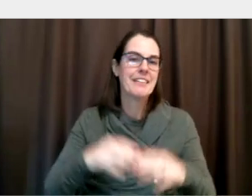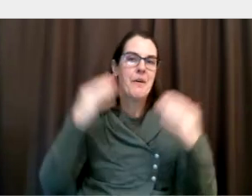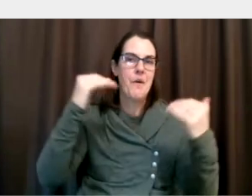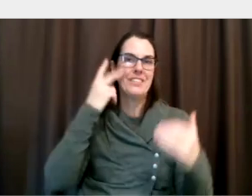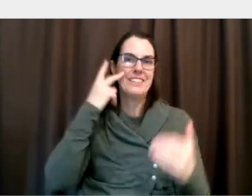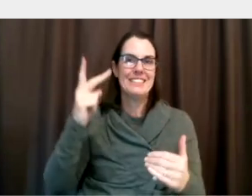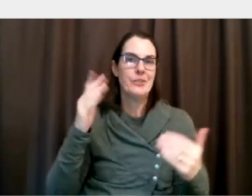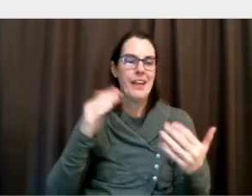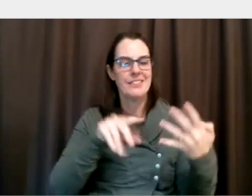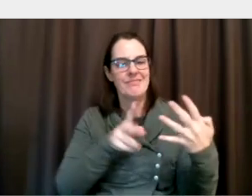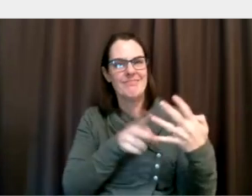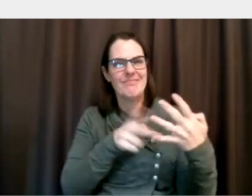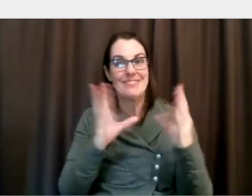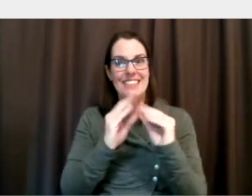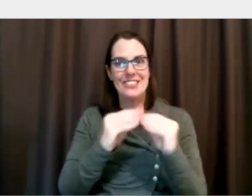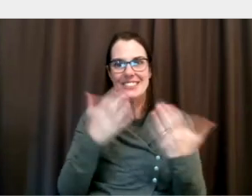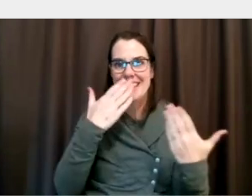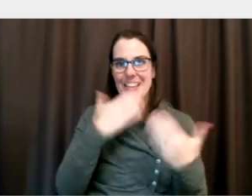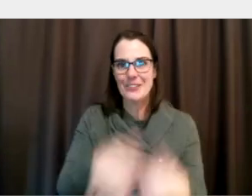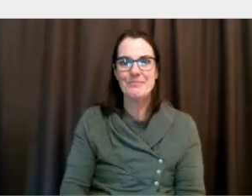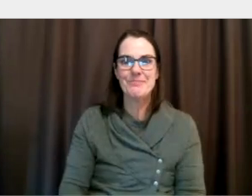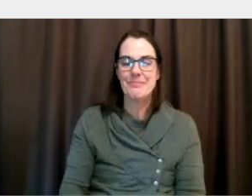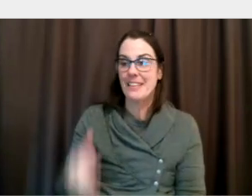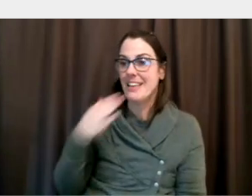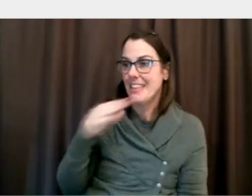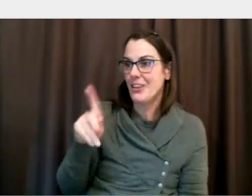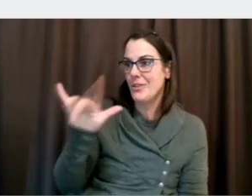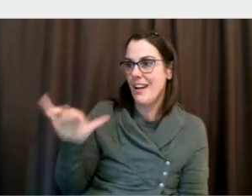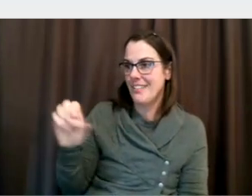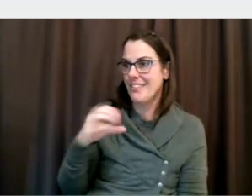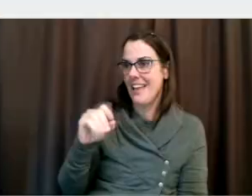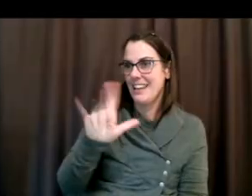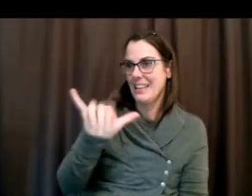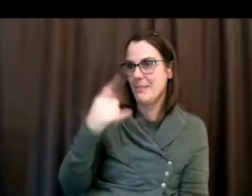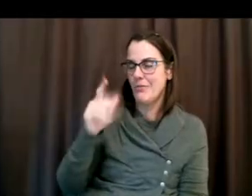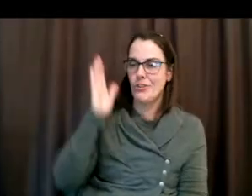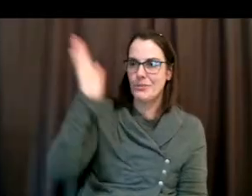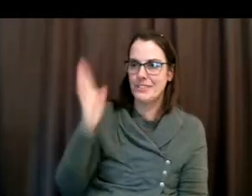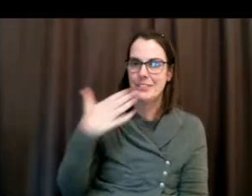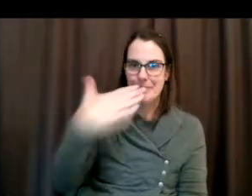future sessions. And thanks, Kyle and Libby, for awesome presentations.